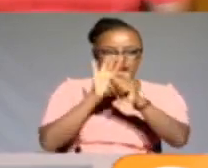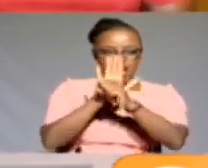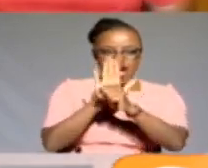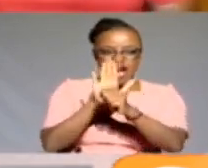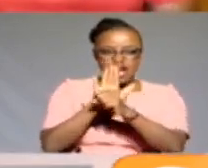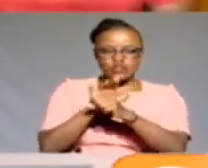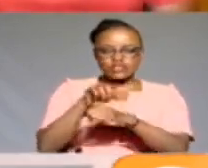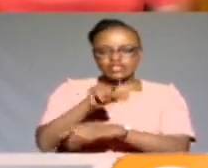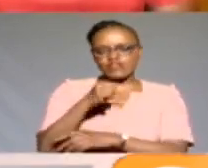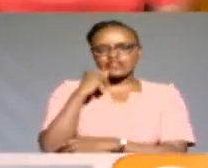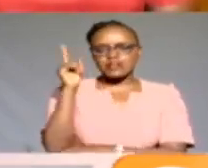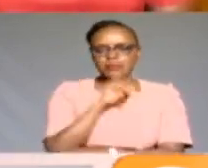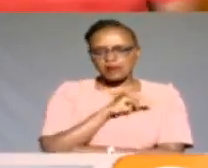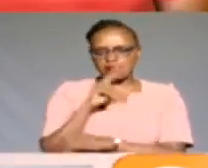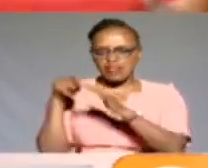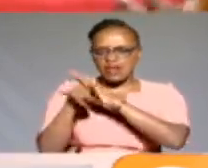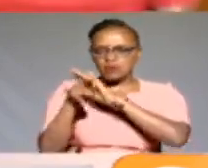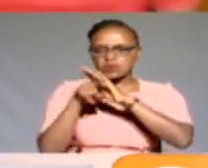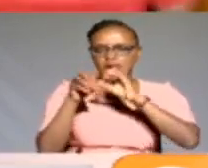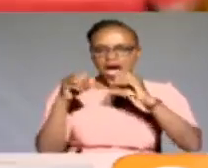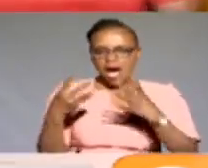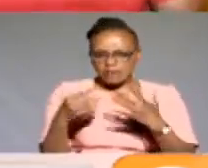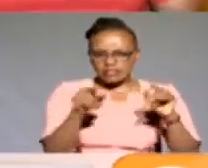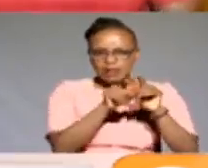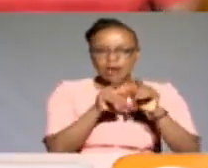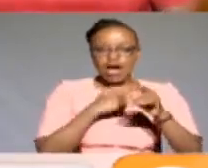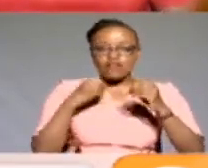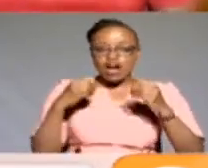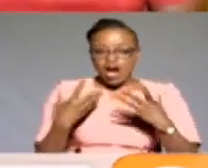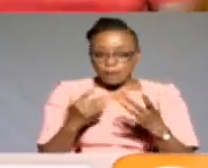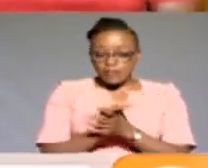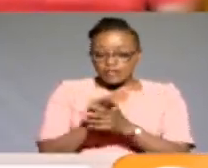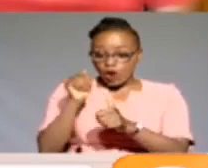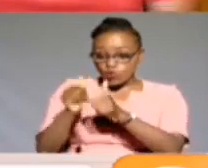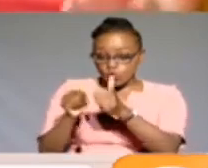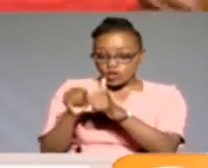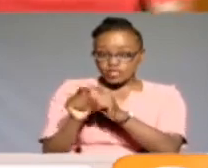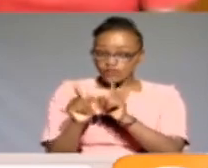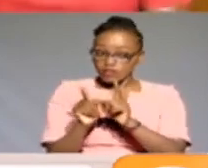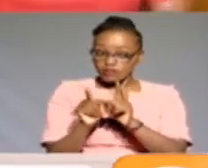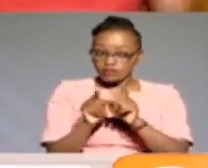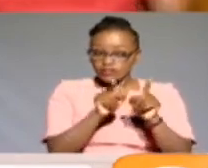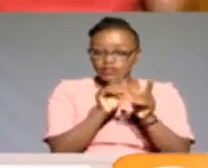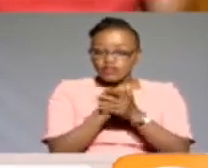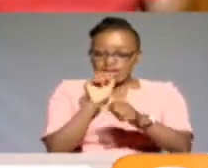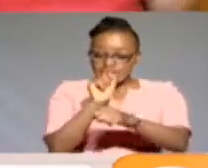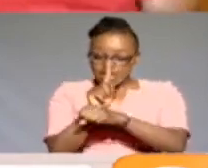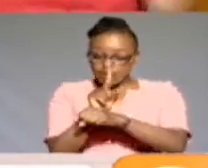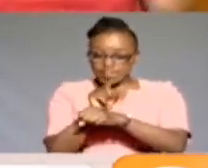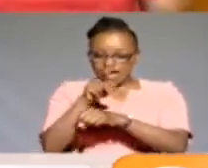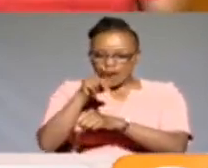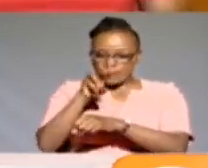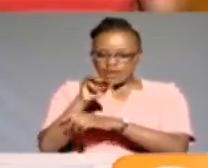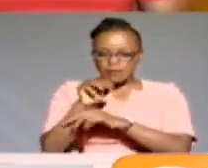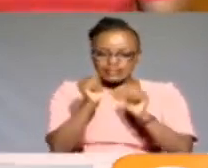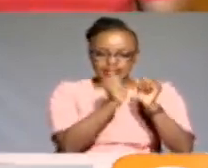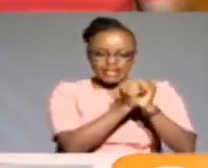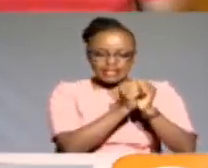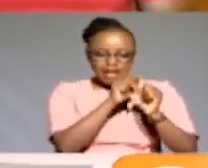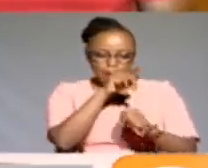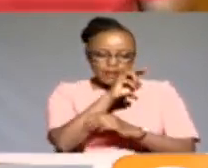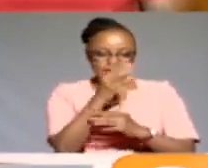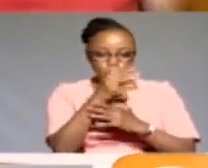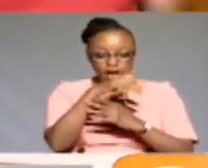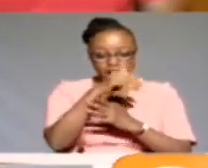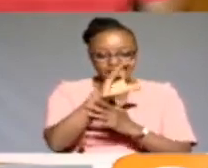already made their predictions, the kind of scoreline that we are going to have once that game kicks off at around 11 p.m. Kenyan time, that is 10 p.m. Here